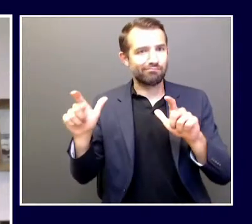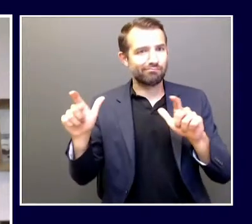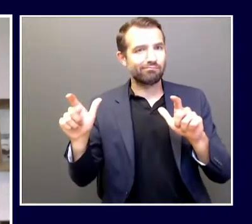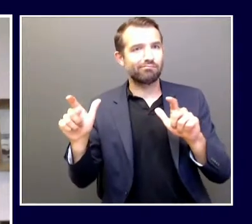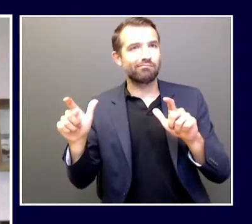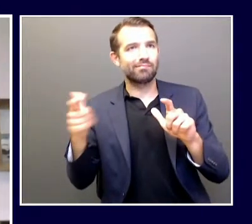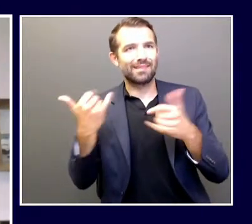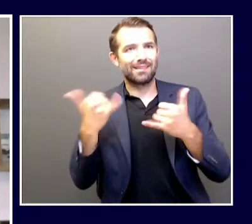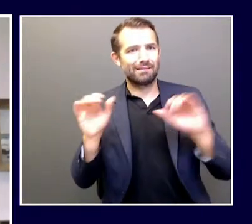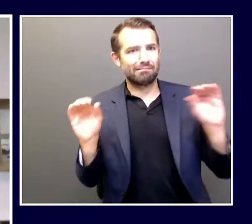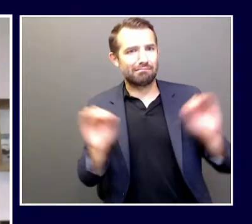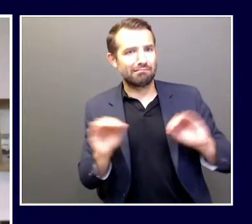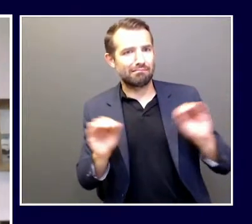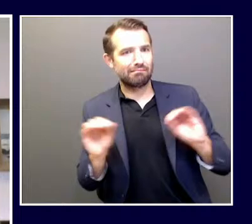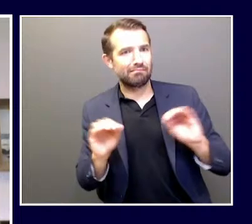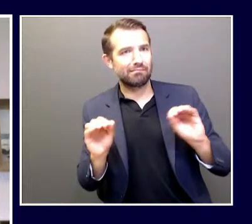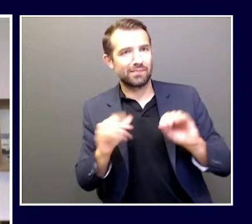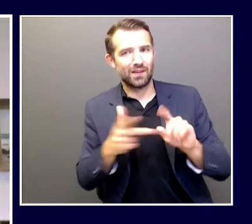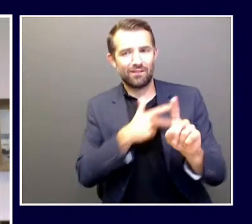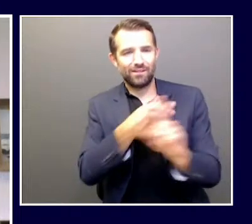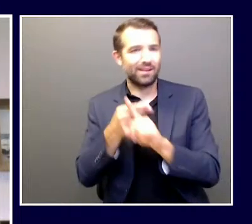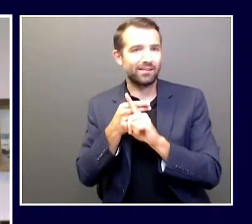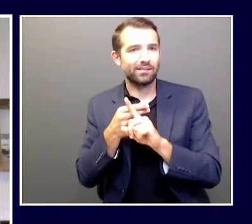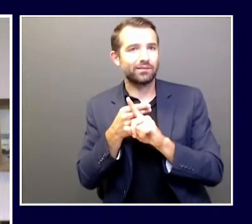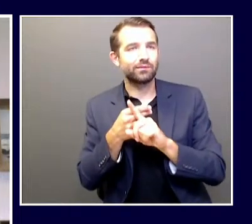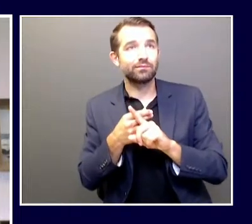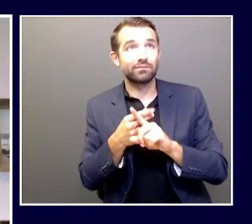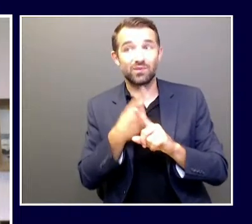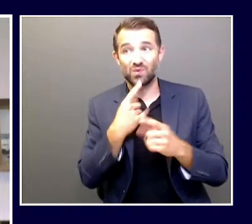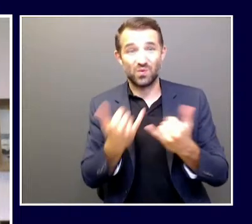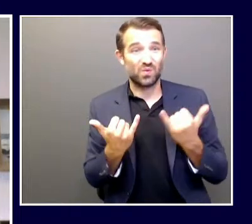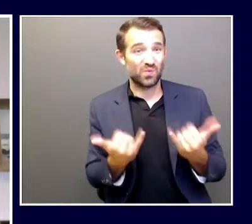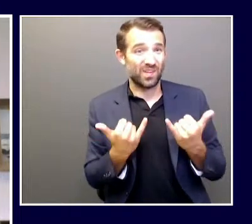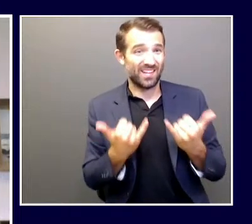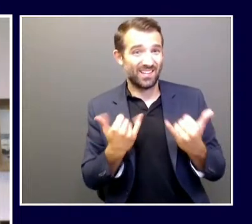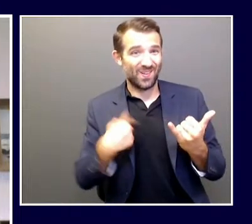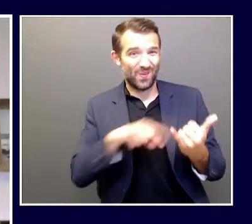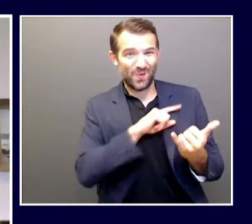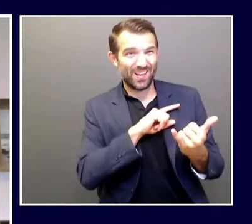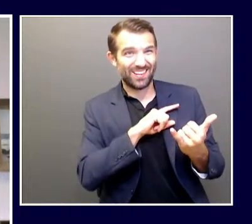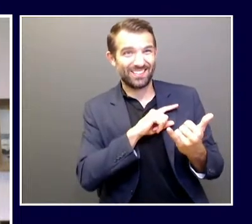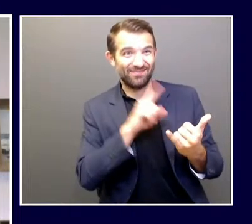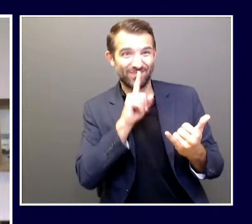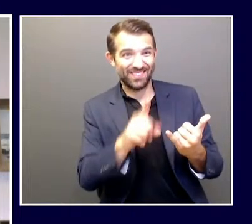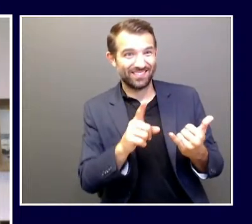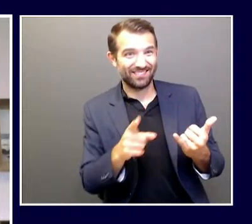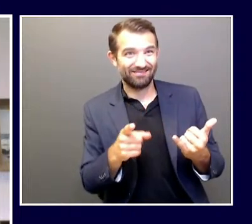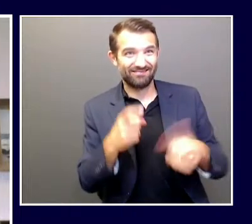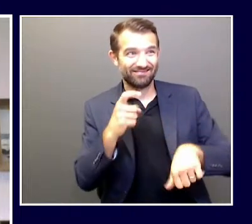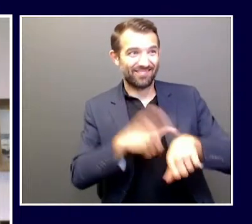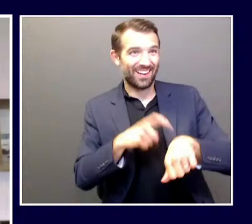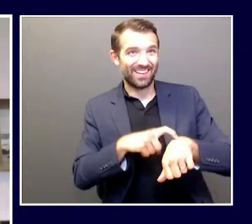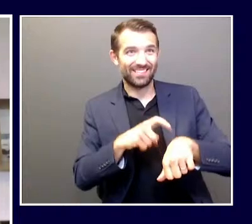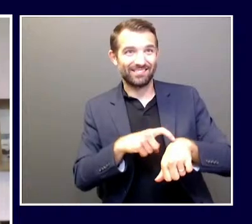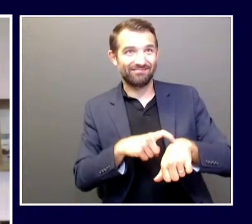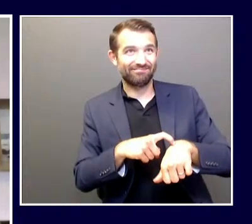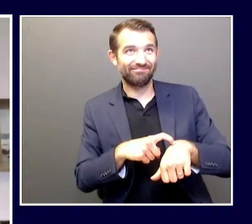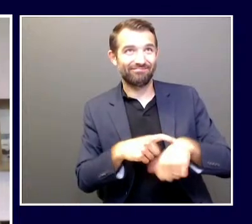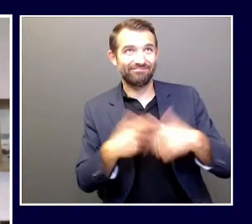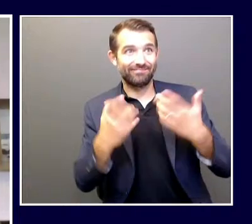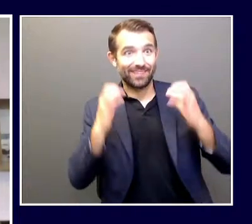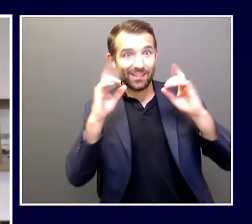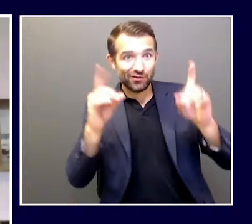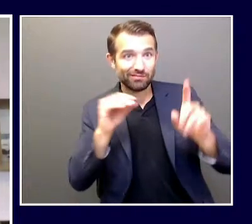a really extreme ground game. So we're now at the phase where, for example, 3 weeks ago,